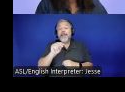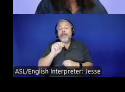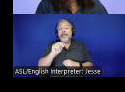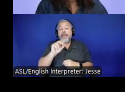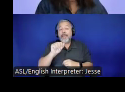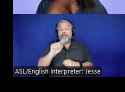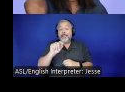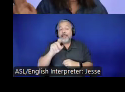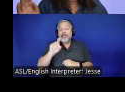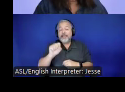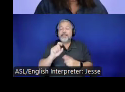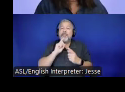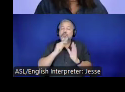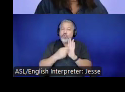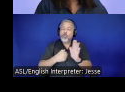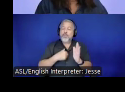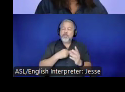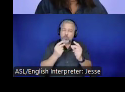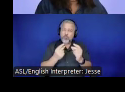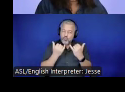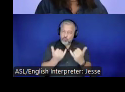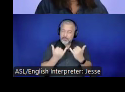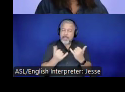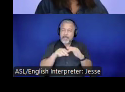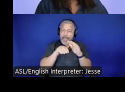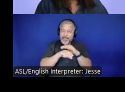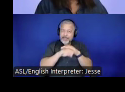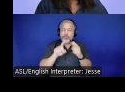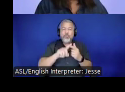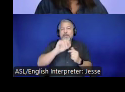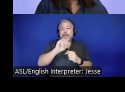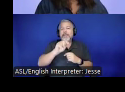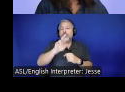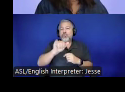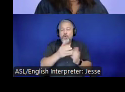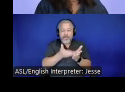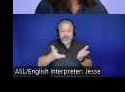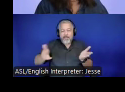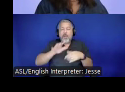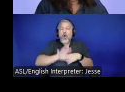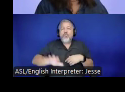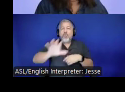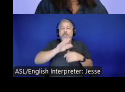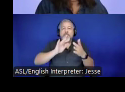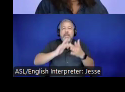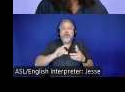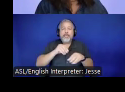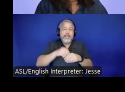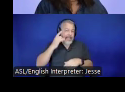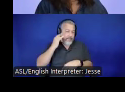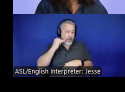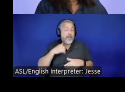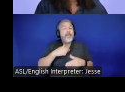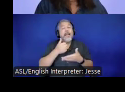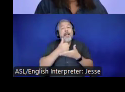to inventory across the entire AT network in California. And it's going to help manage lending.